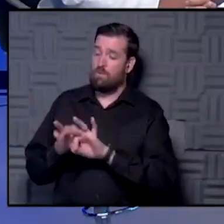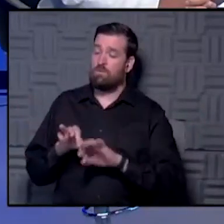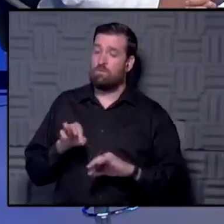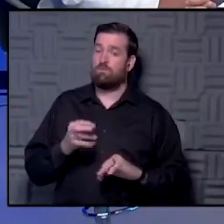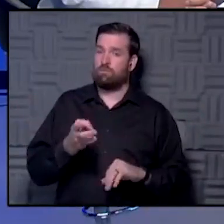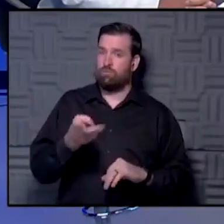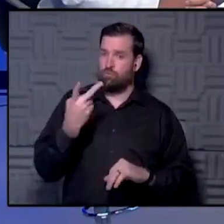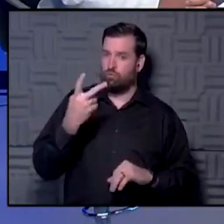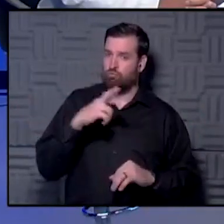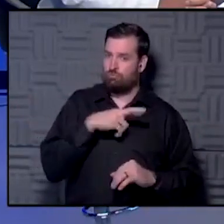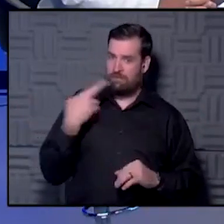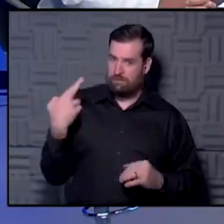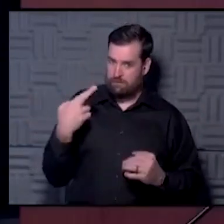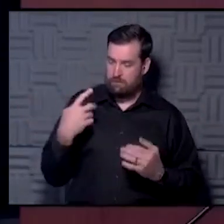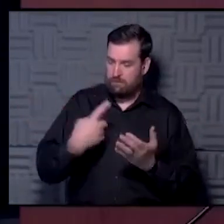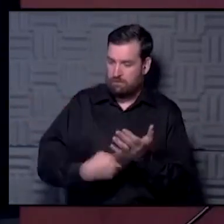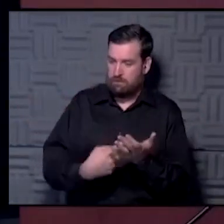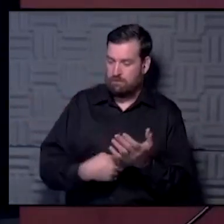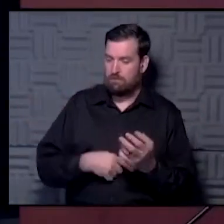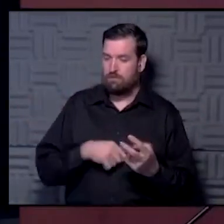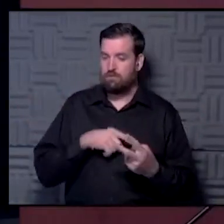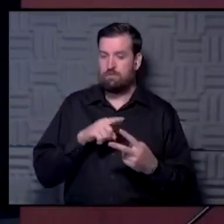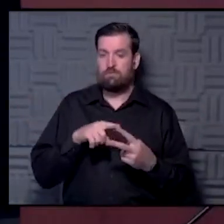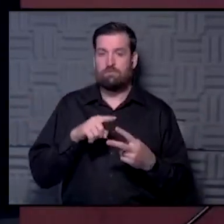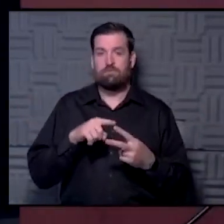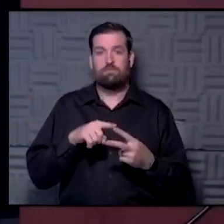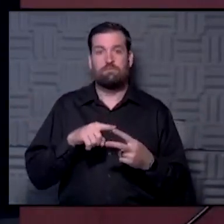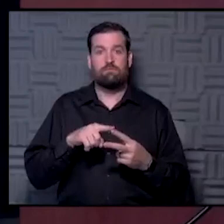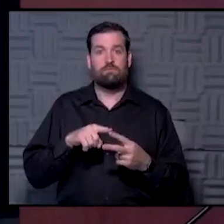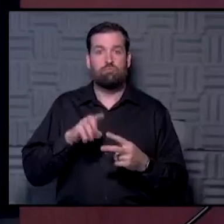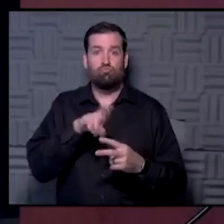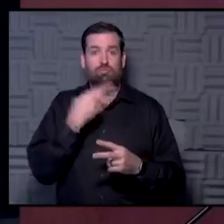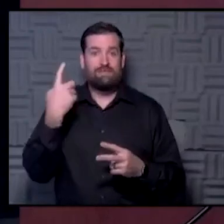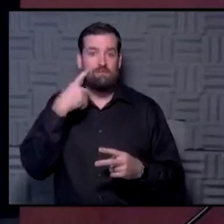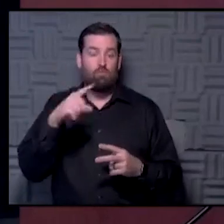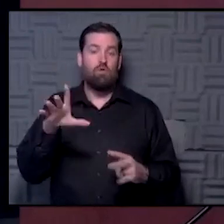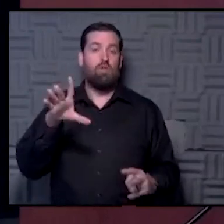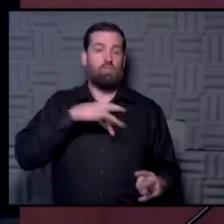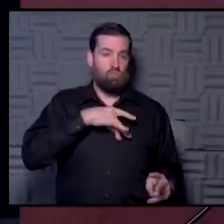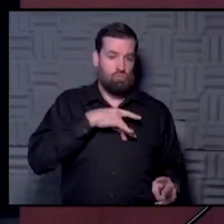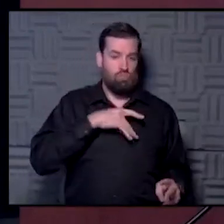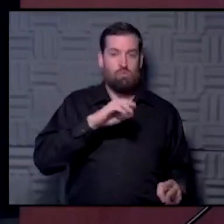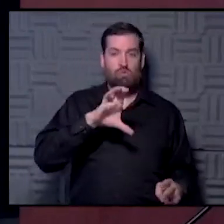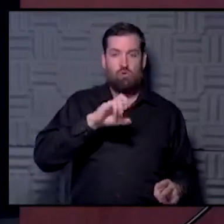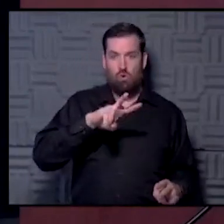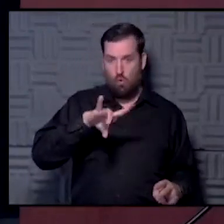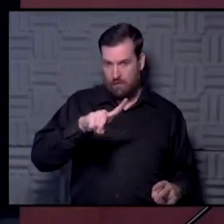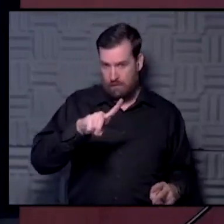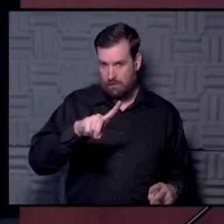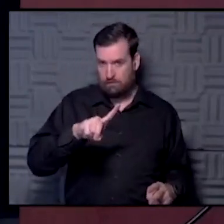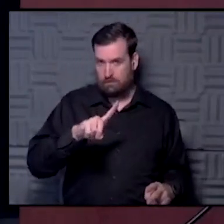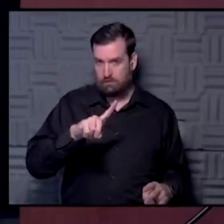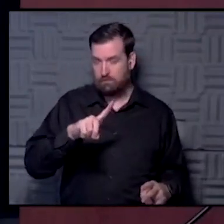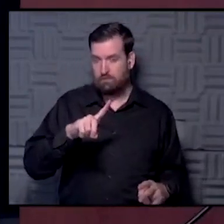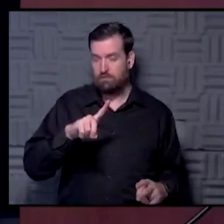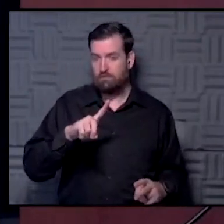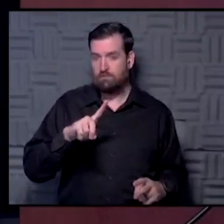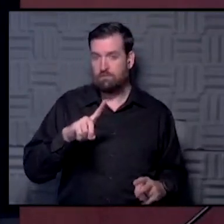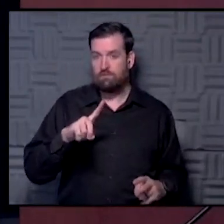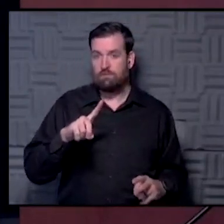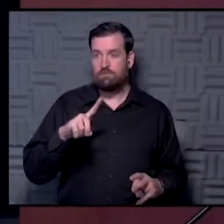are two risks we're talking about here. Please. There's a risk of getting COVID, right, from someone else because of